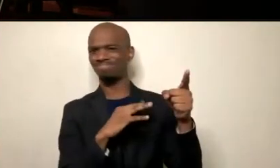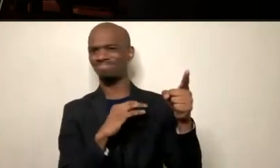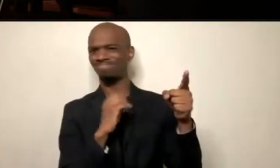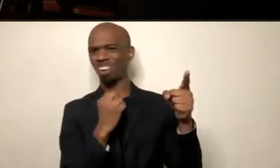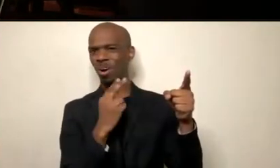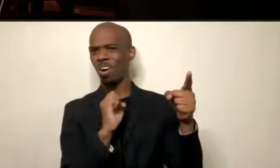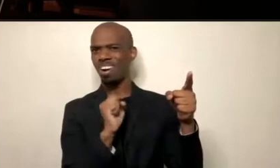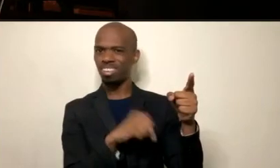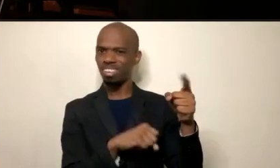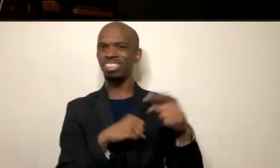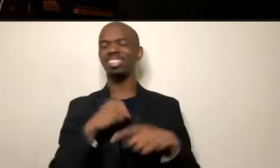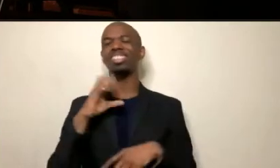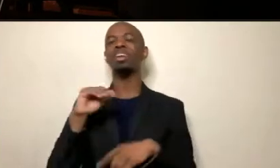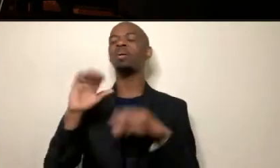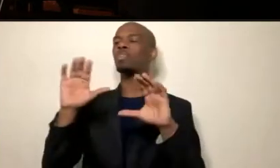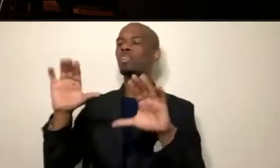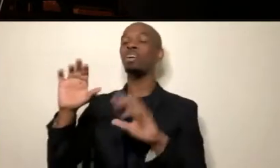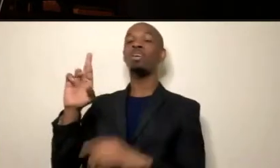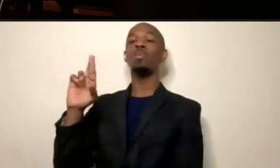Rhodessa,